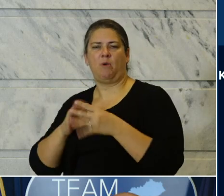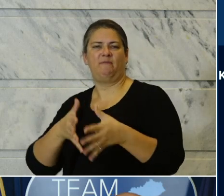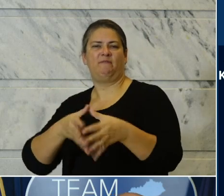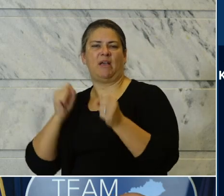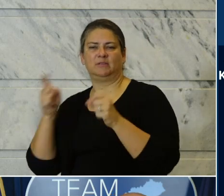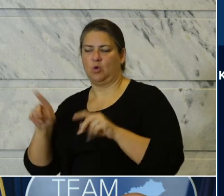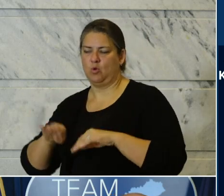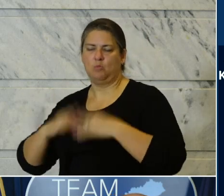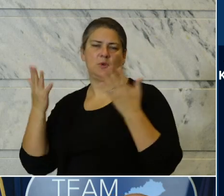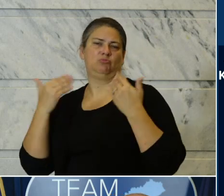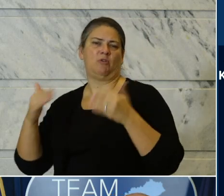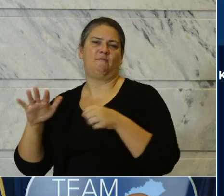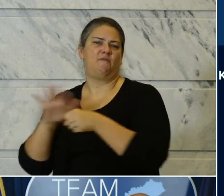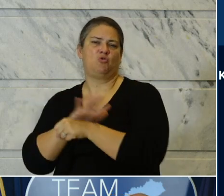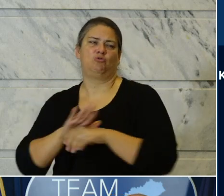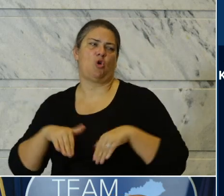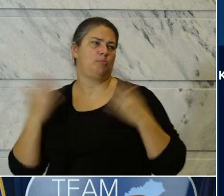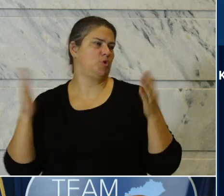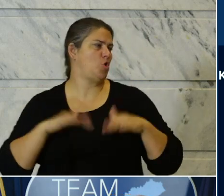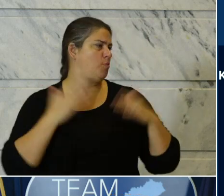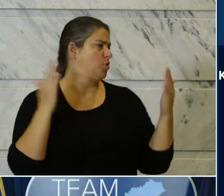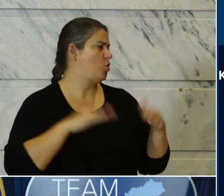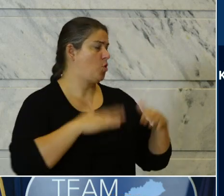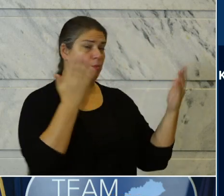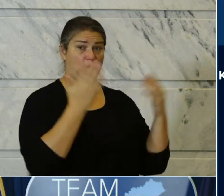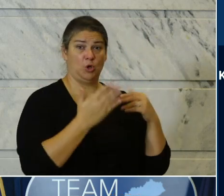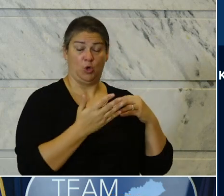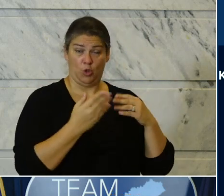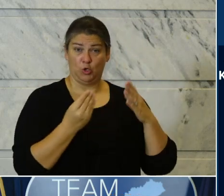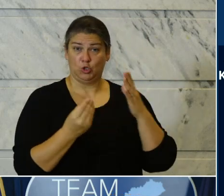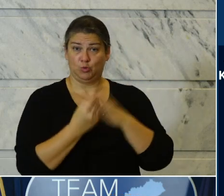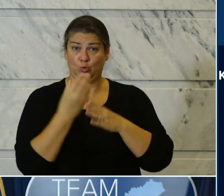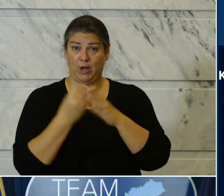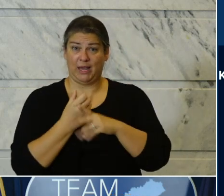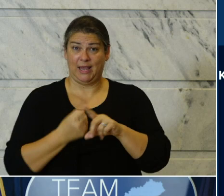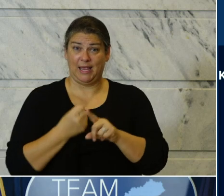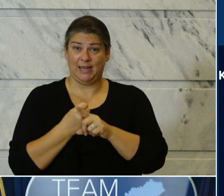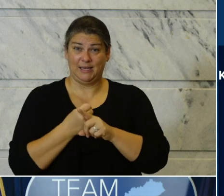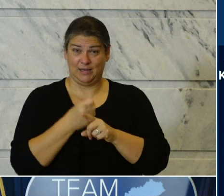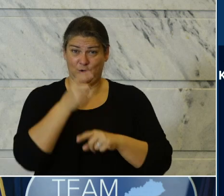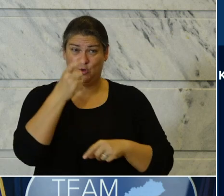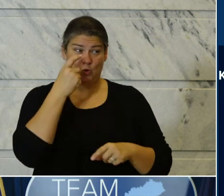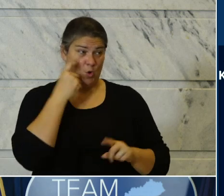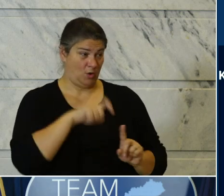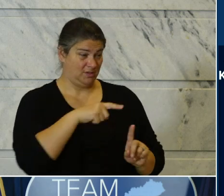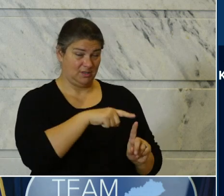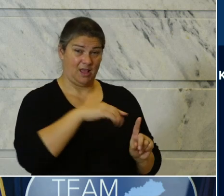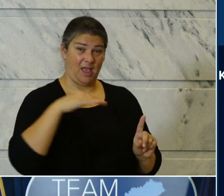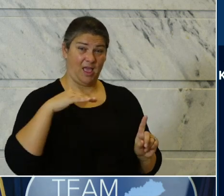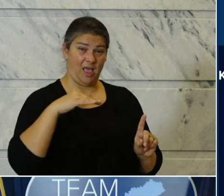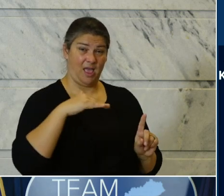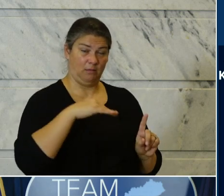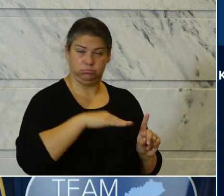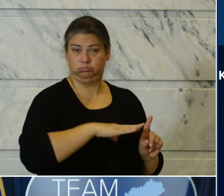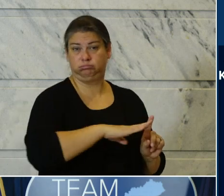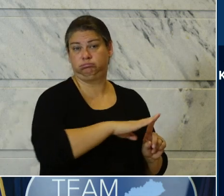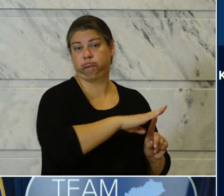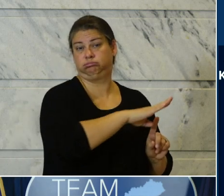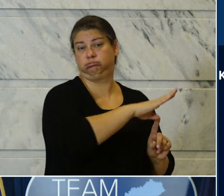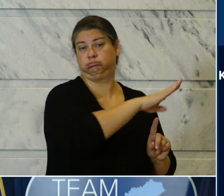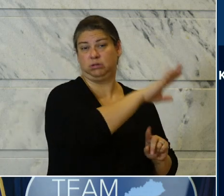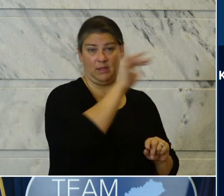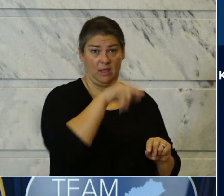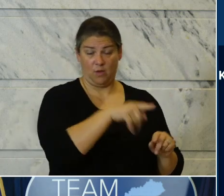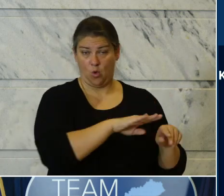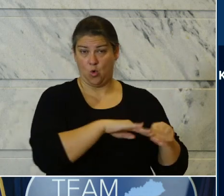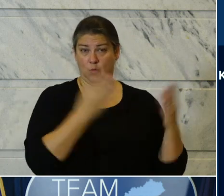fully when we went into the late spring. And then you see this marked surge. When they started